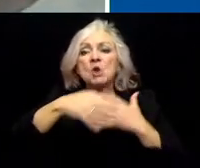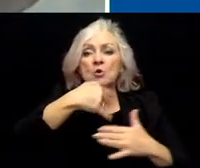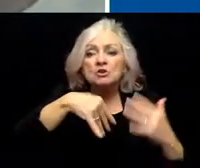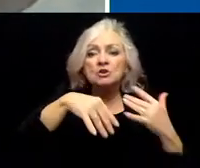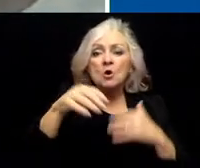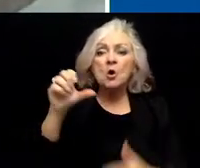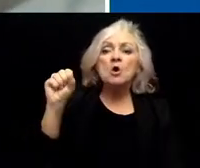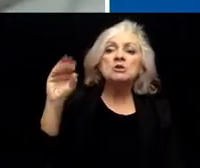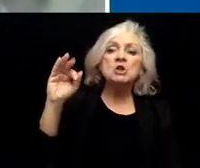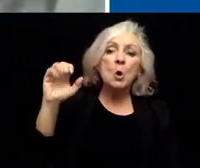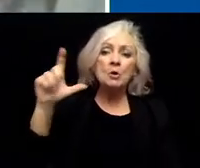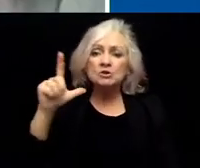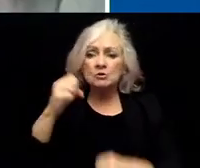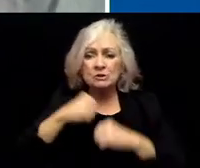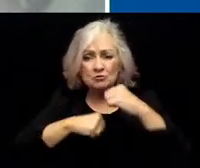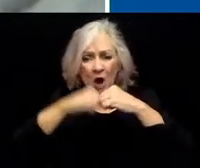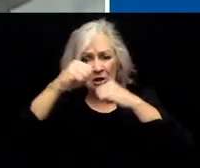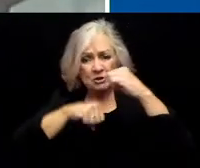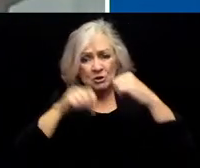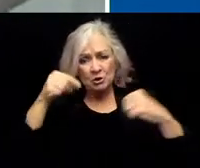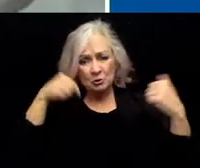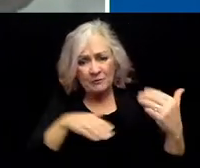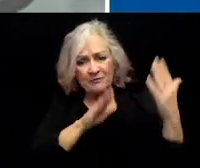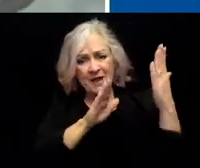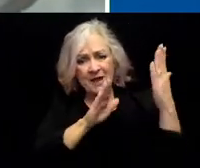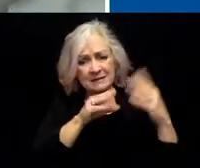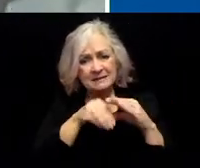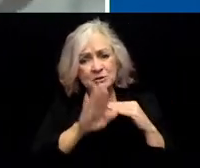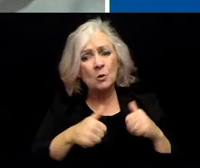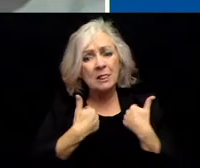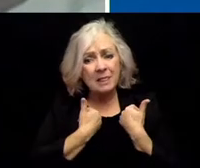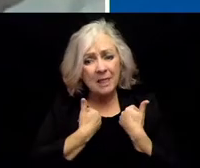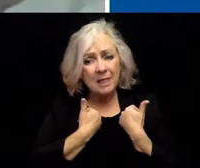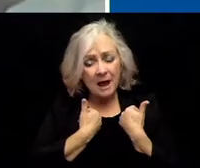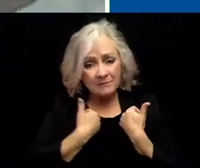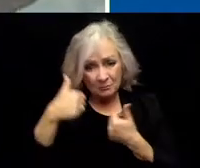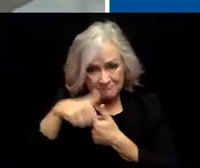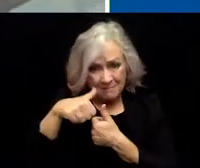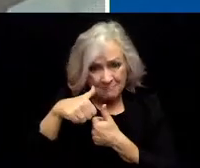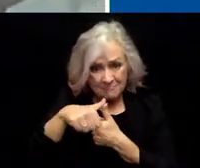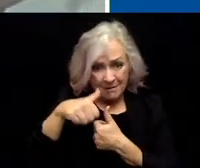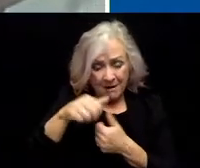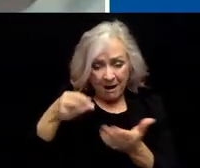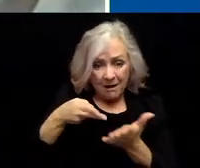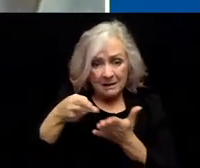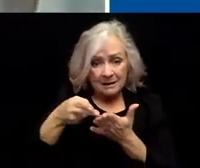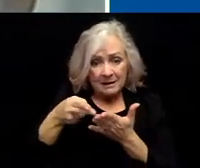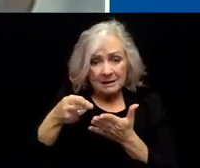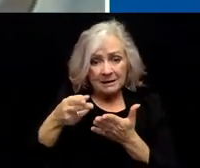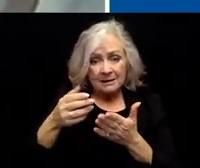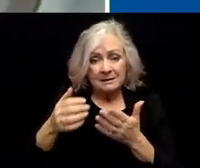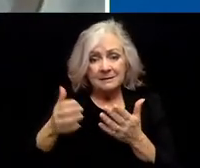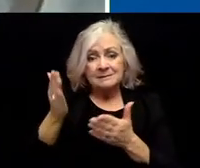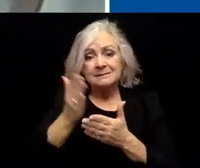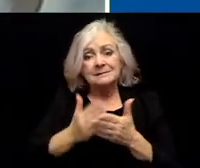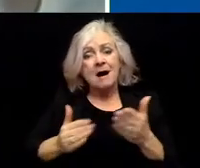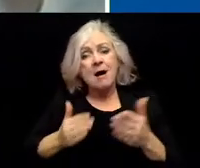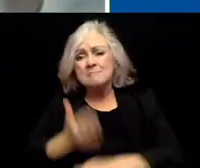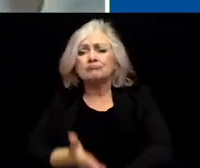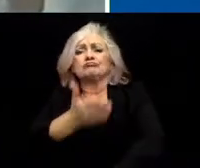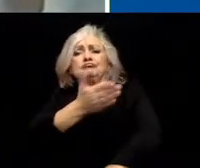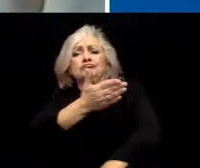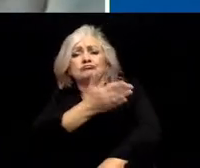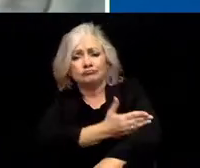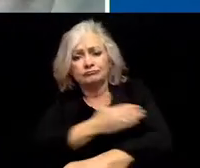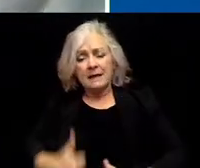your early life and through most of your life. And with that in mind, I mean, let's be honest, some of the greatest gains in life expectancy that we've seen in all